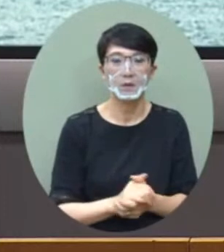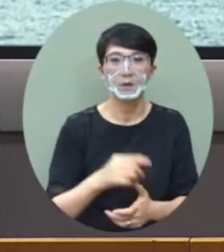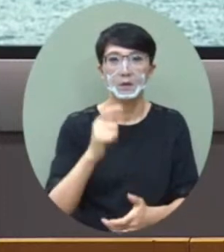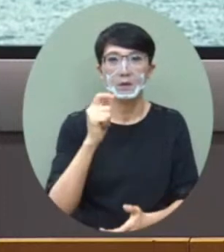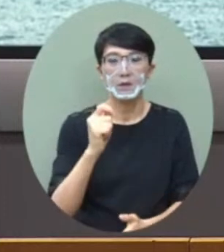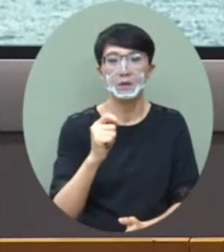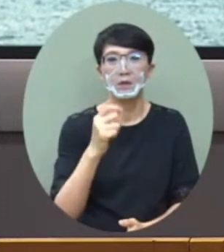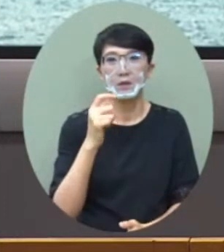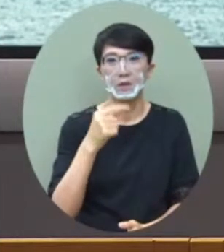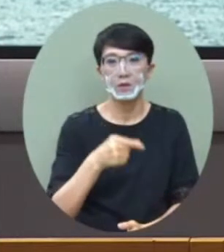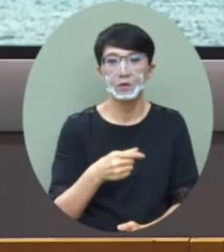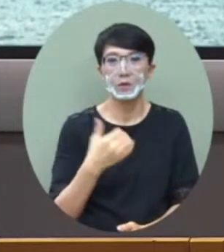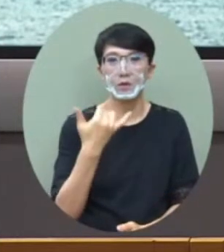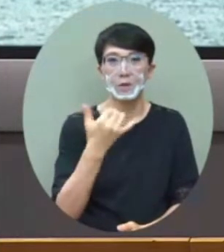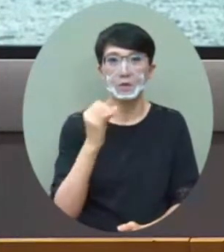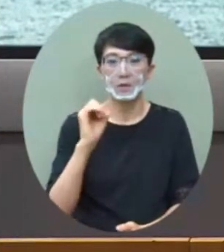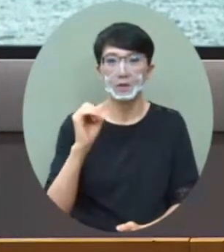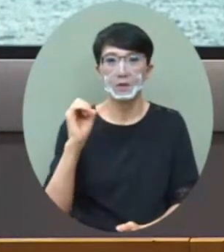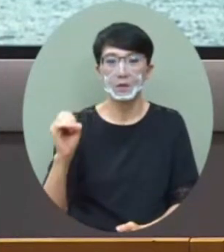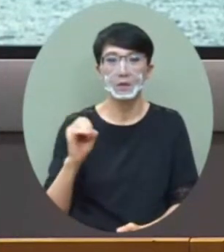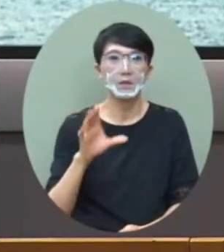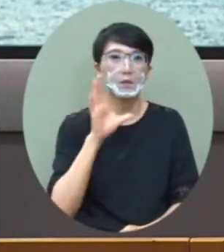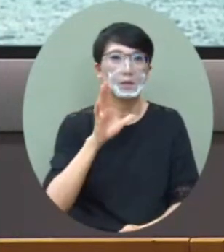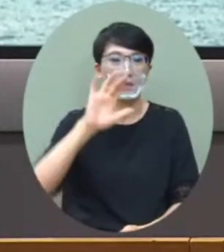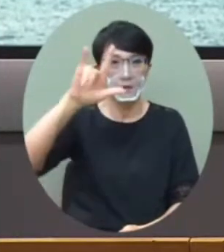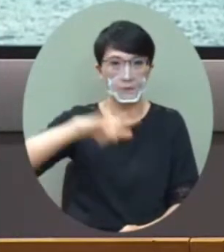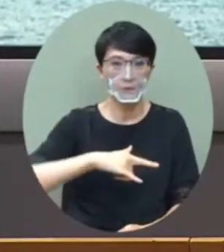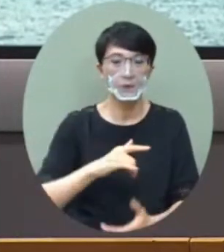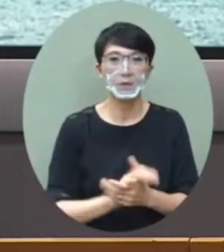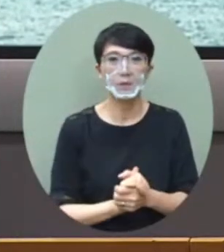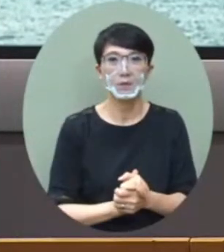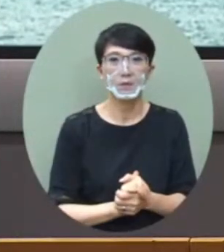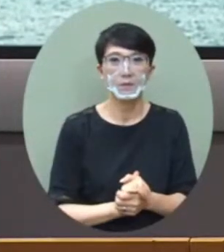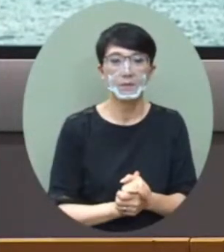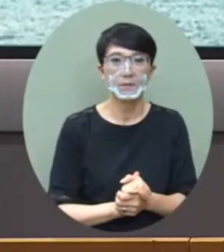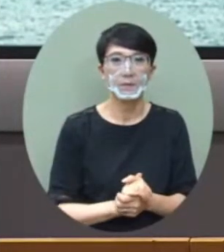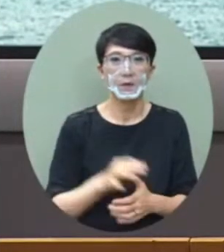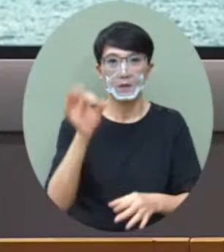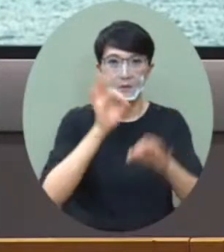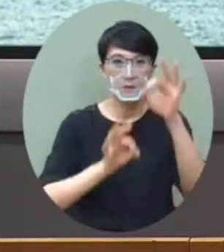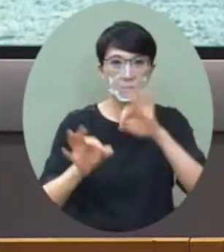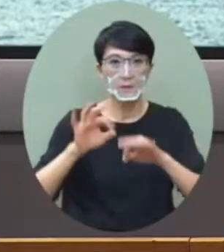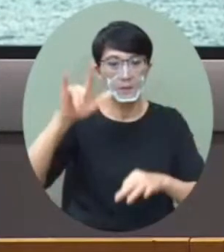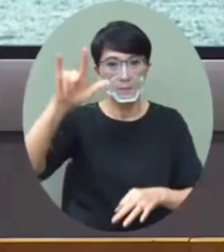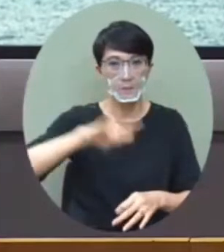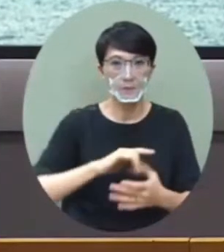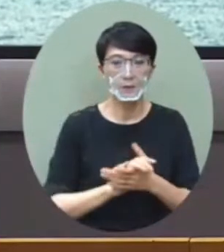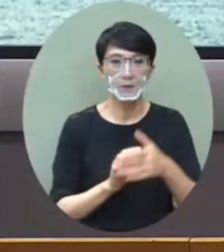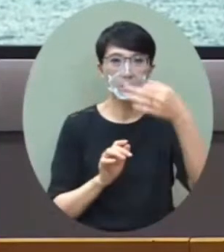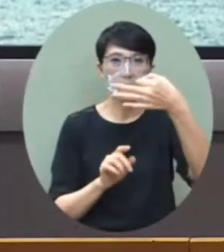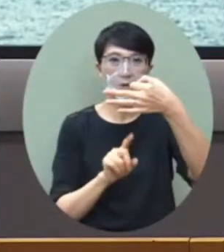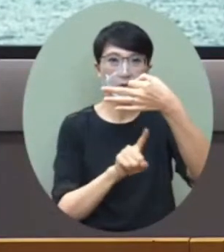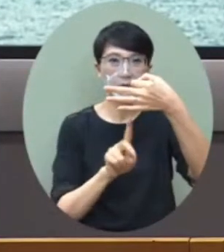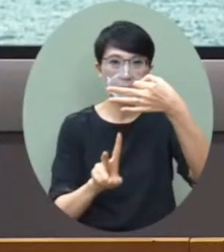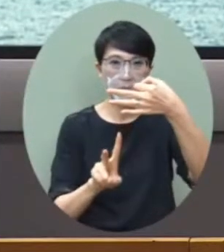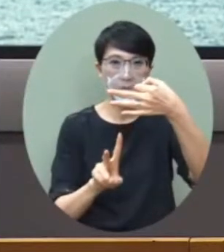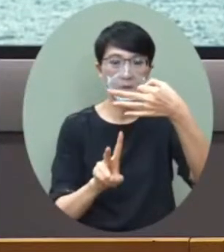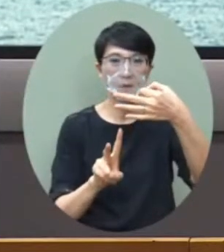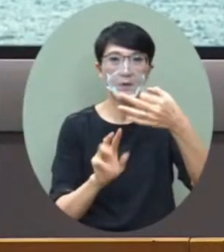GA876 on the 6th of March, and 1 from TG600 from Thailand, 1 also from